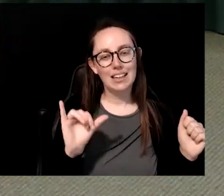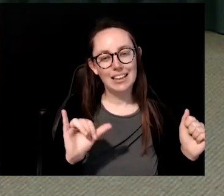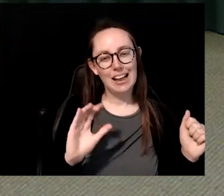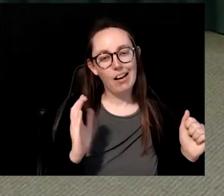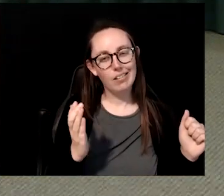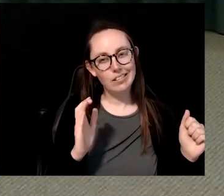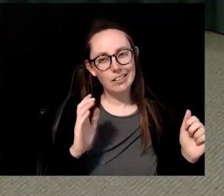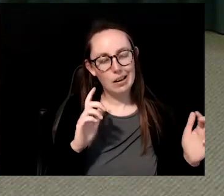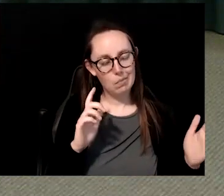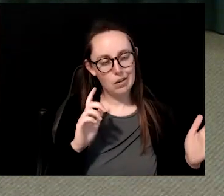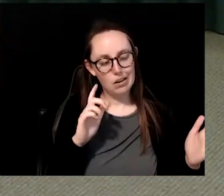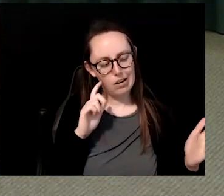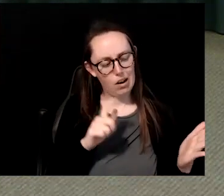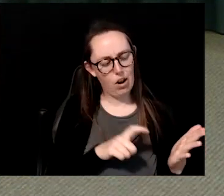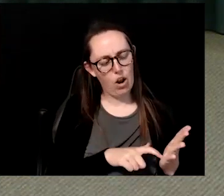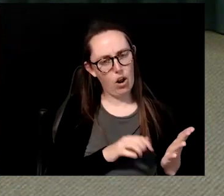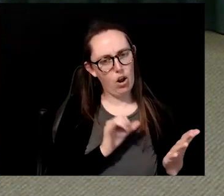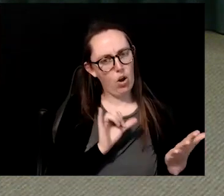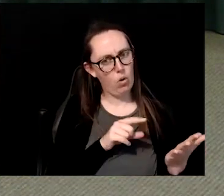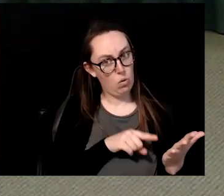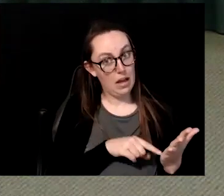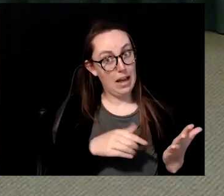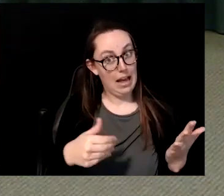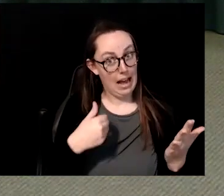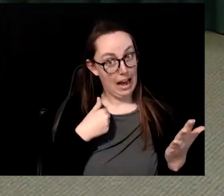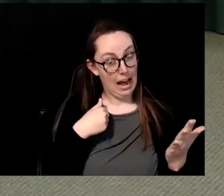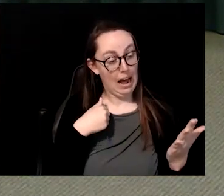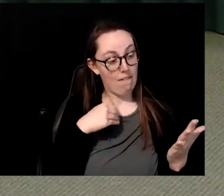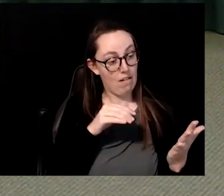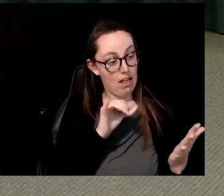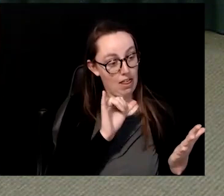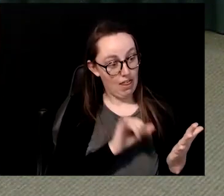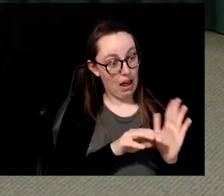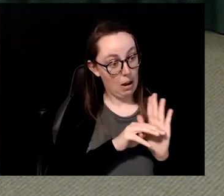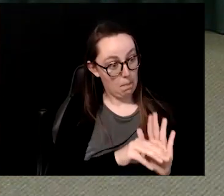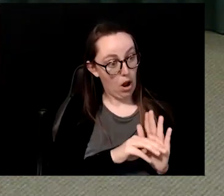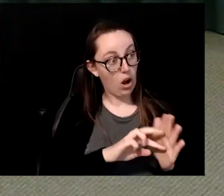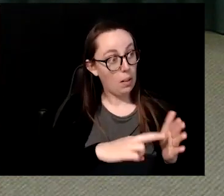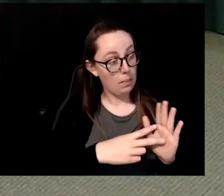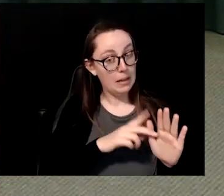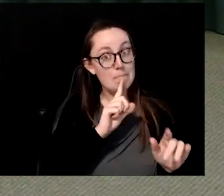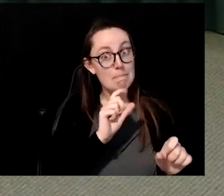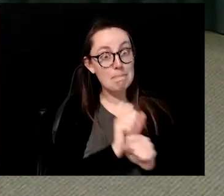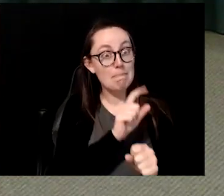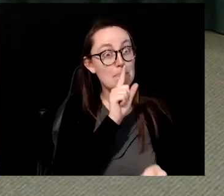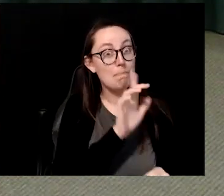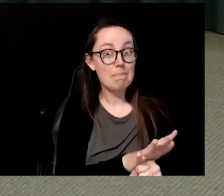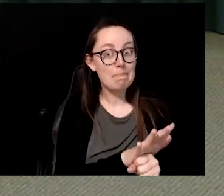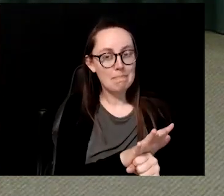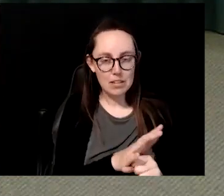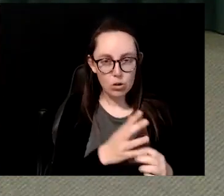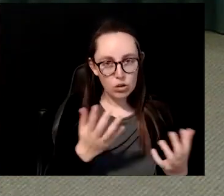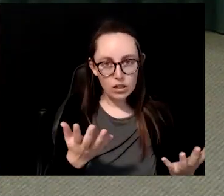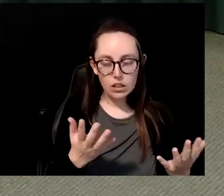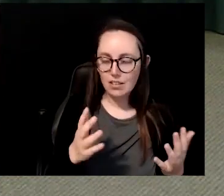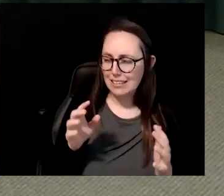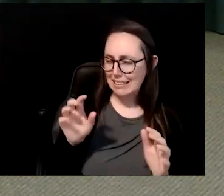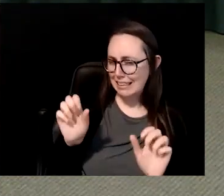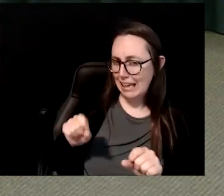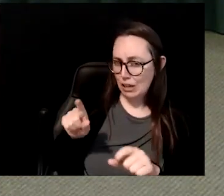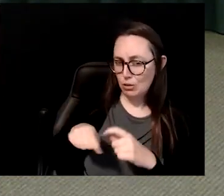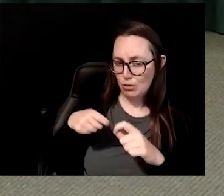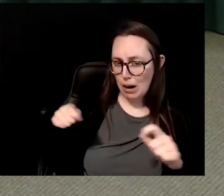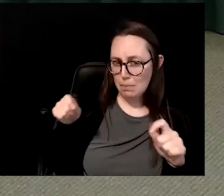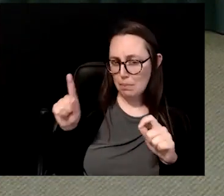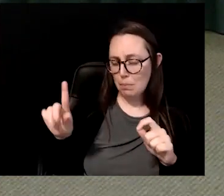of their model and I think spoke briefly to this that you know it's not a business we always get